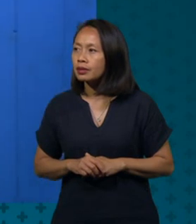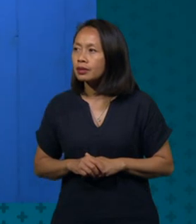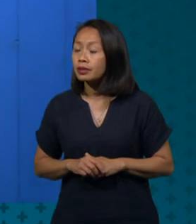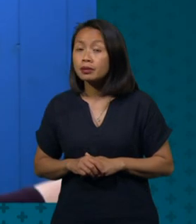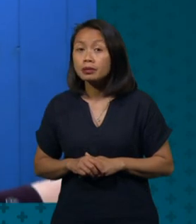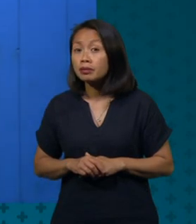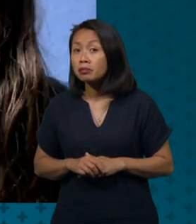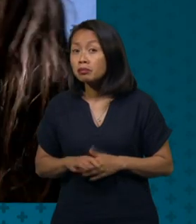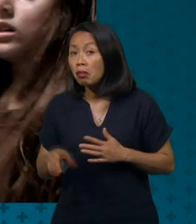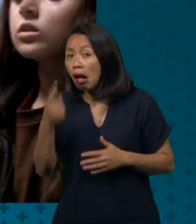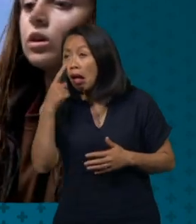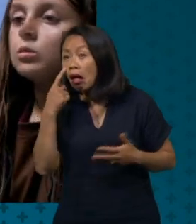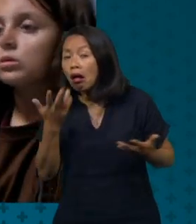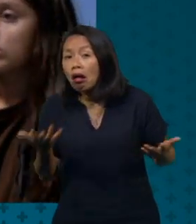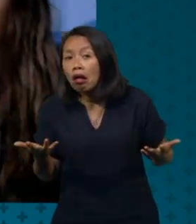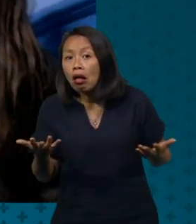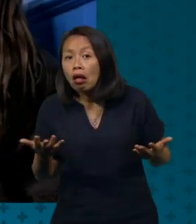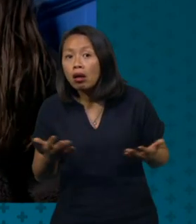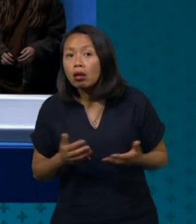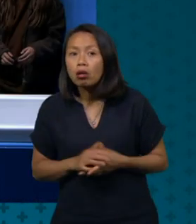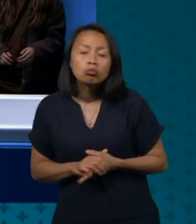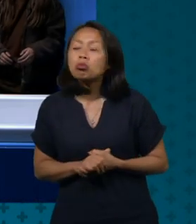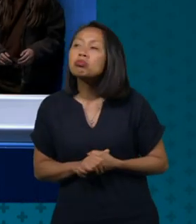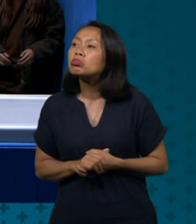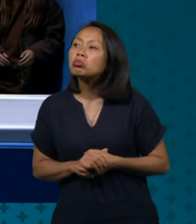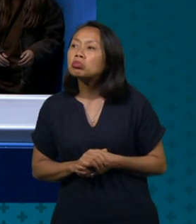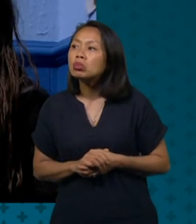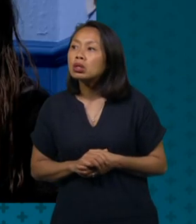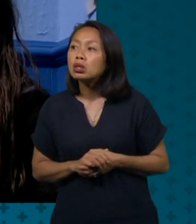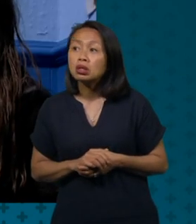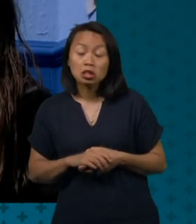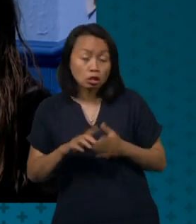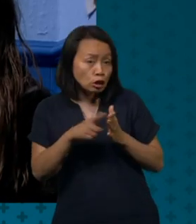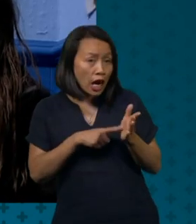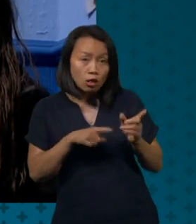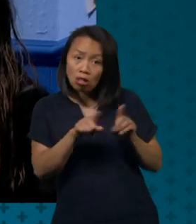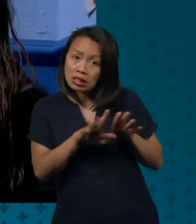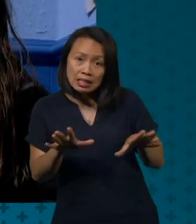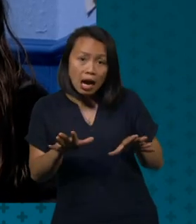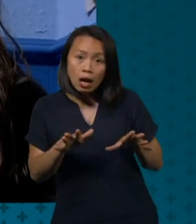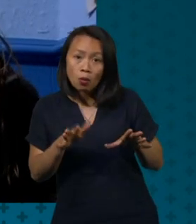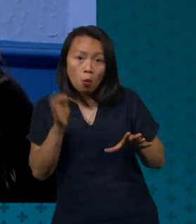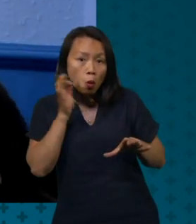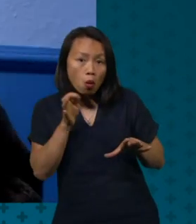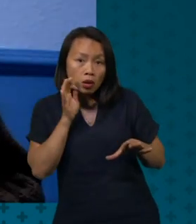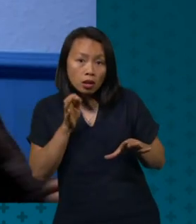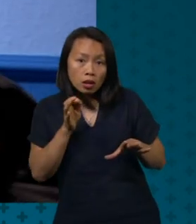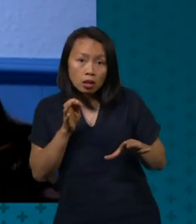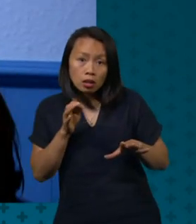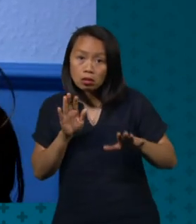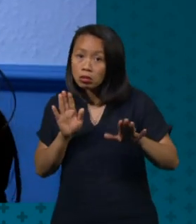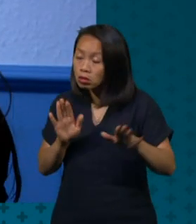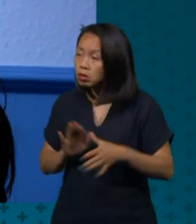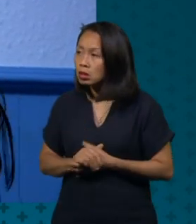Gonna give it a try? No. Jelly's not the same as water. I've had my fair share of rubbish first